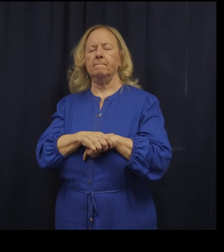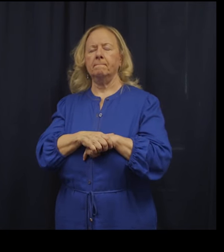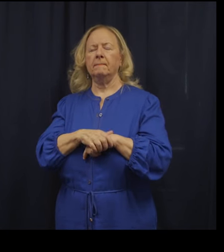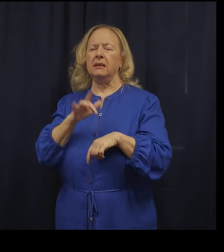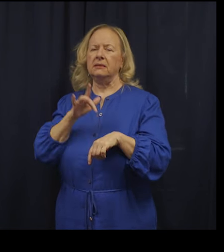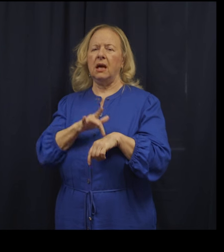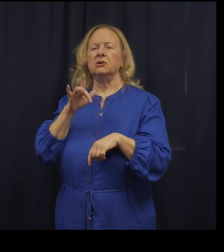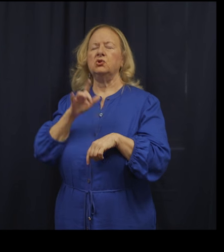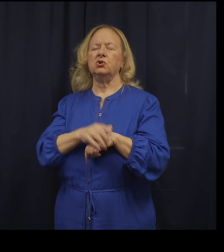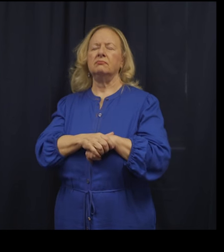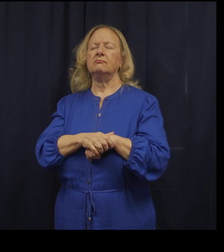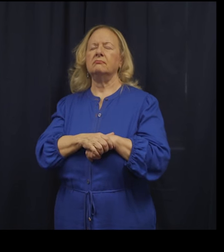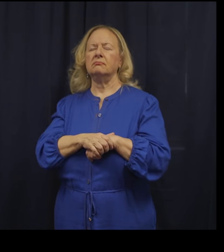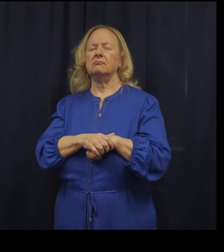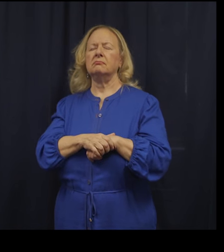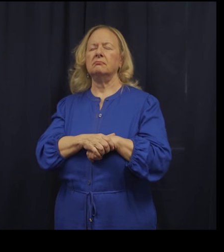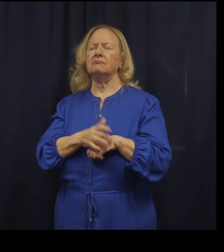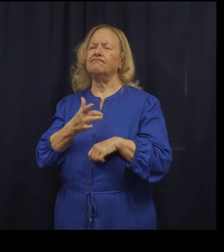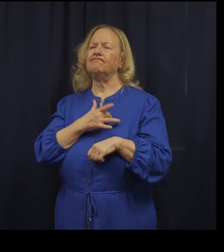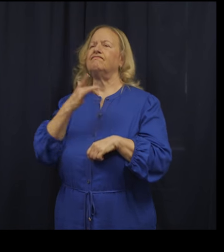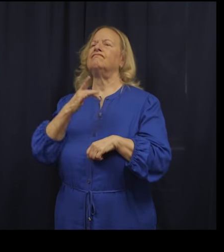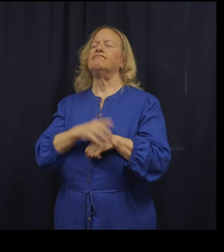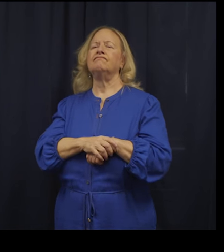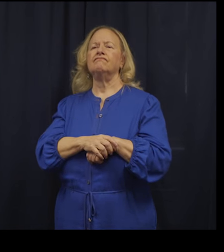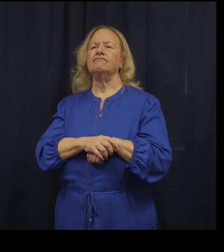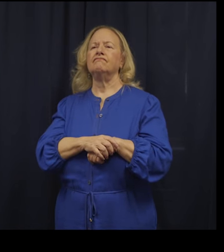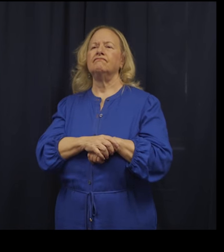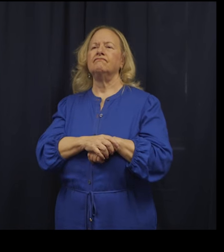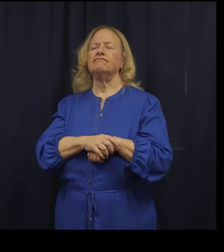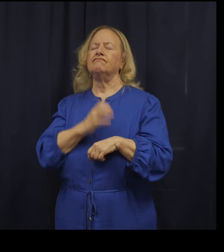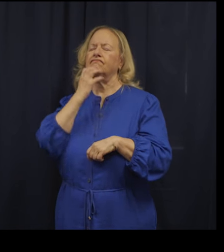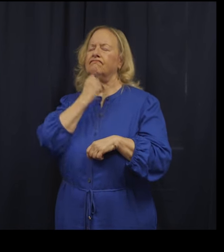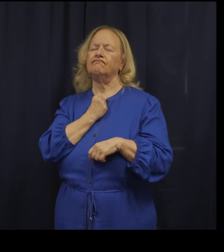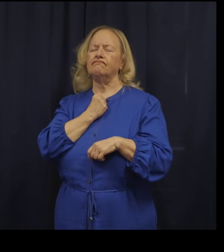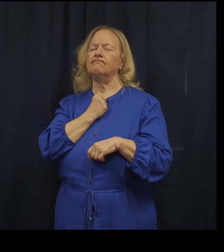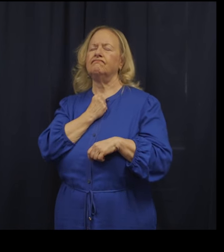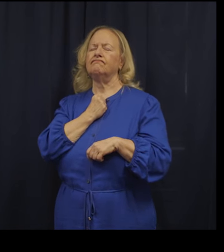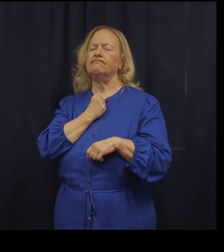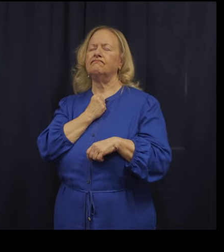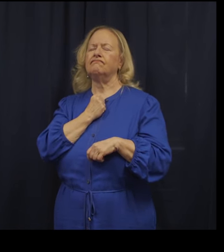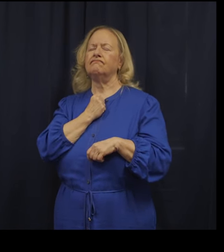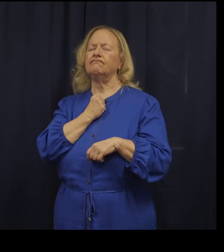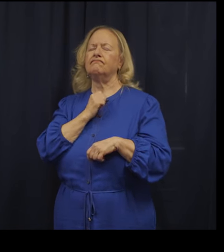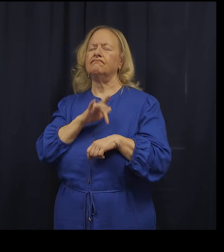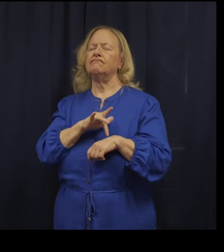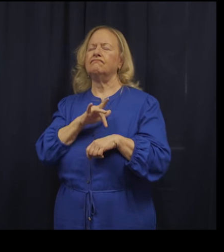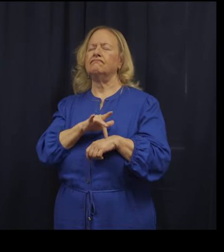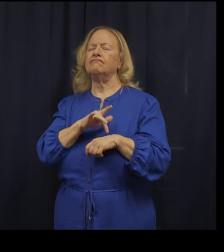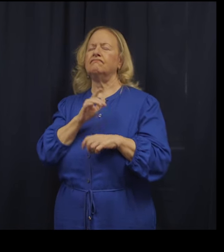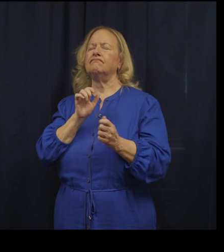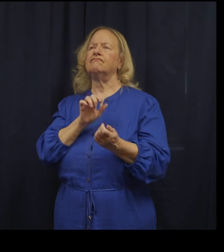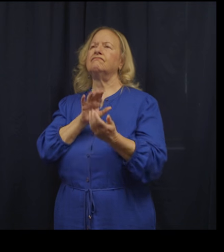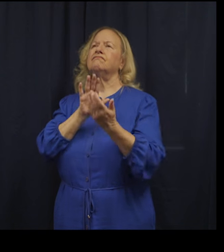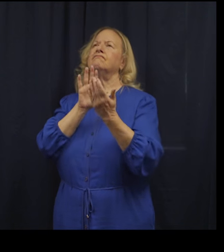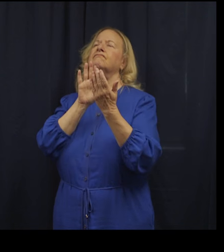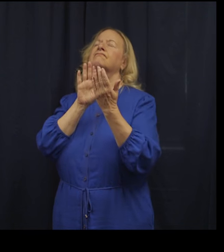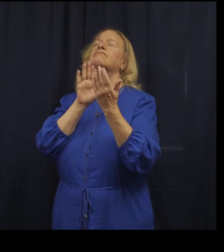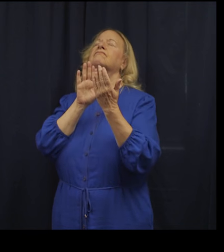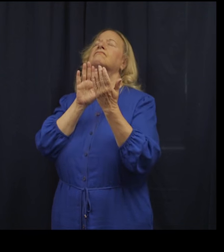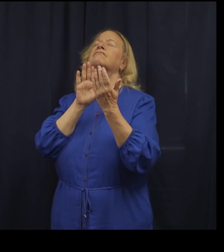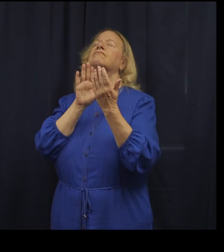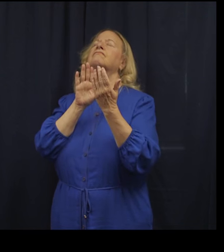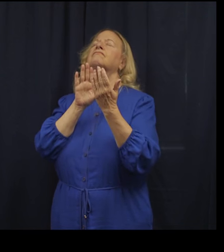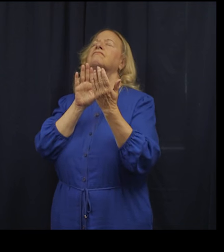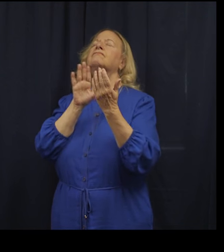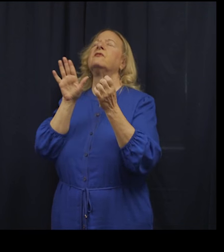A touch is so meaningful. Just touch your people. Being in your presence